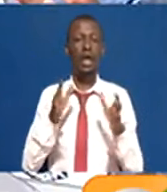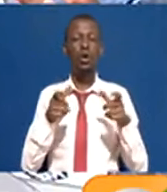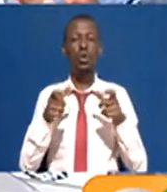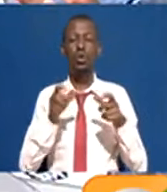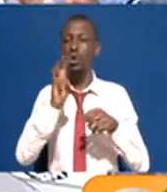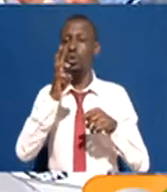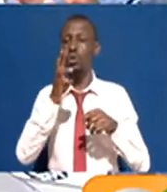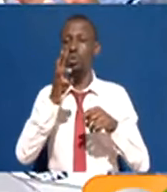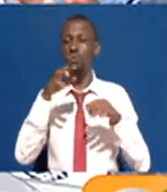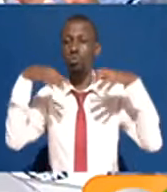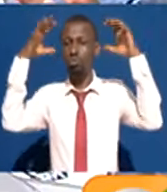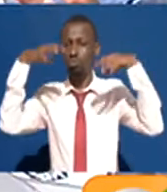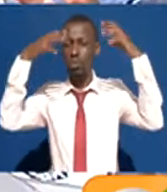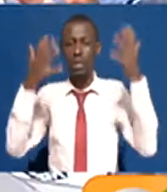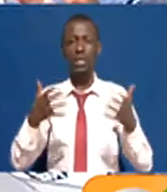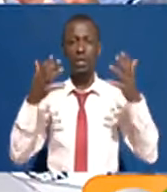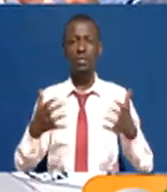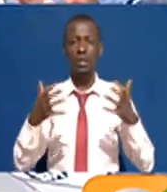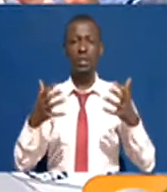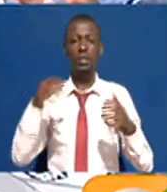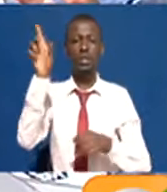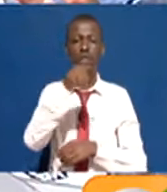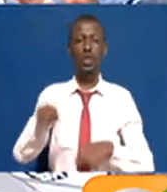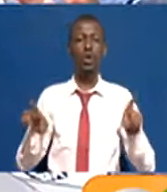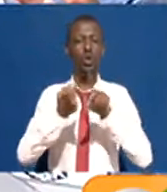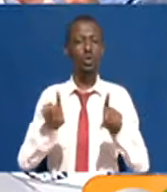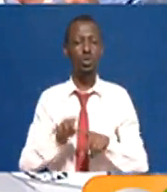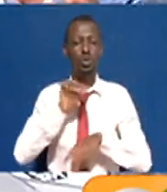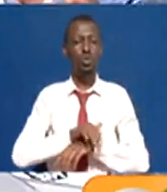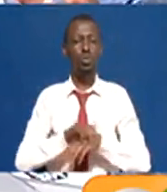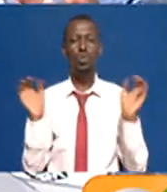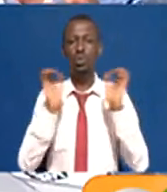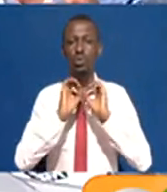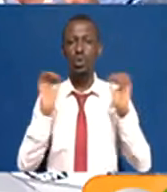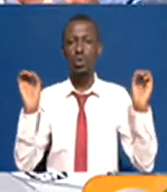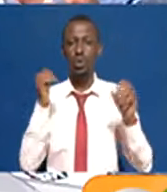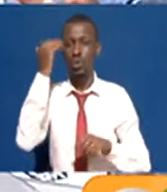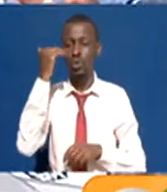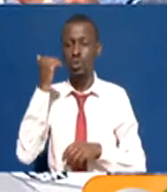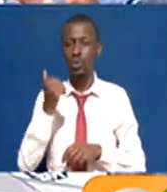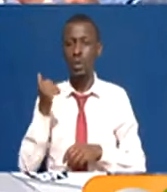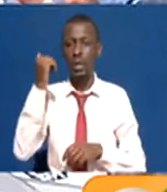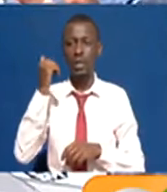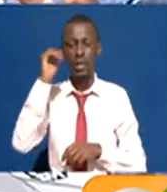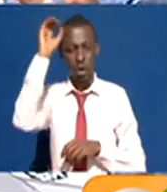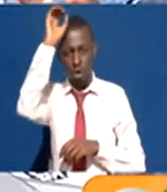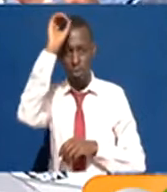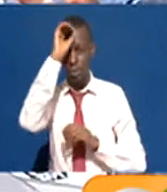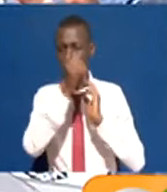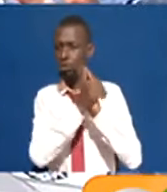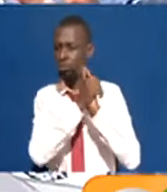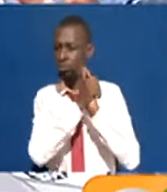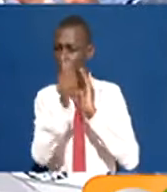as, quote, reckless, but uncalled for, since it infringes on expert opinion clearly issued by